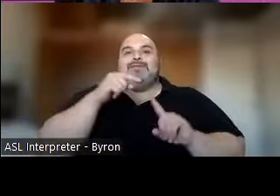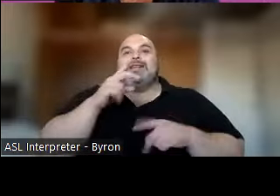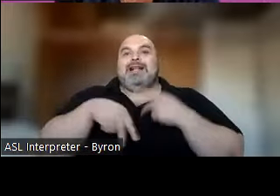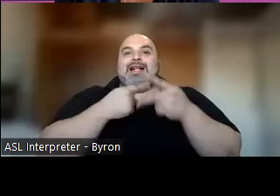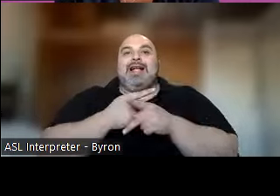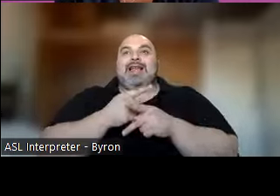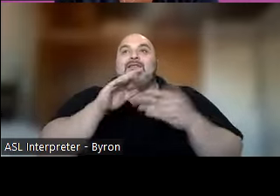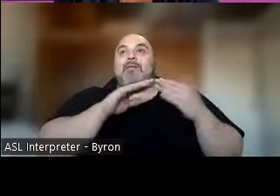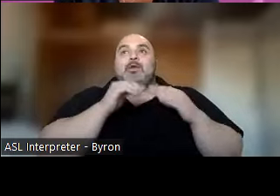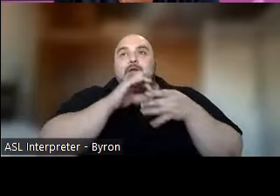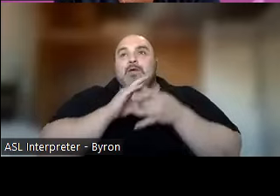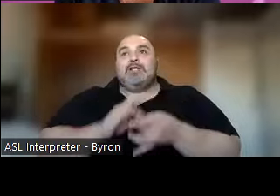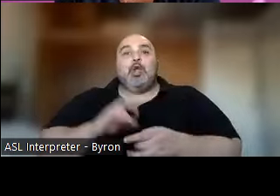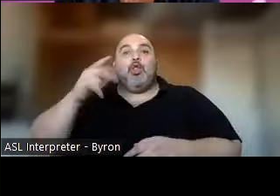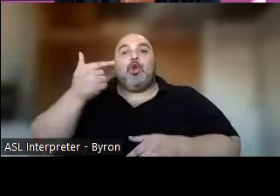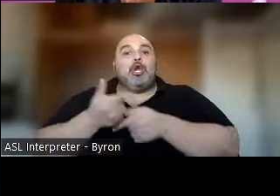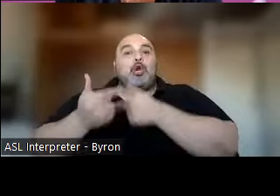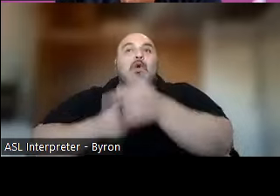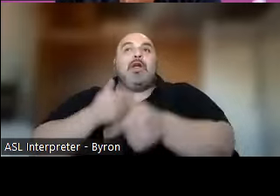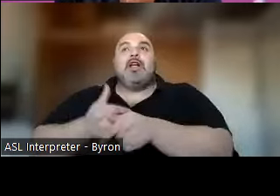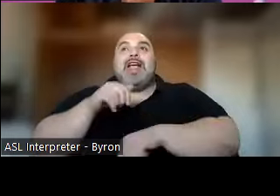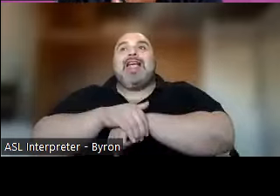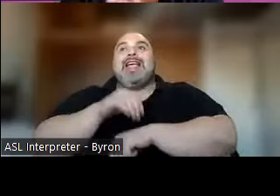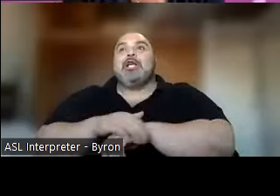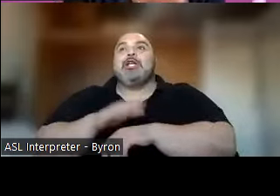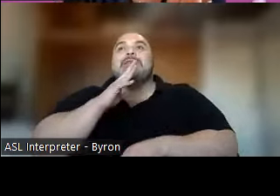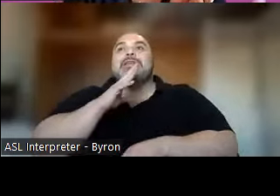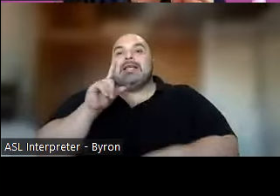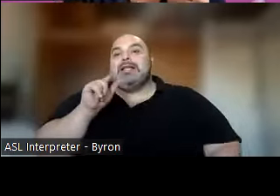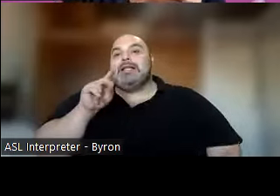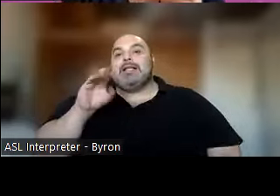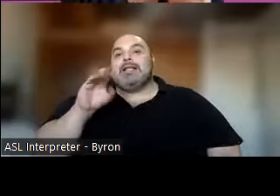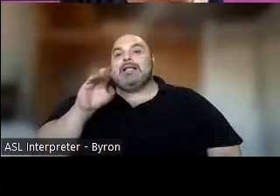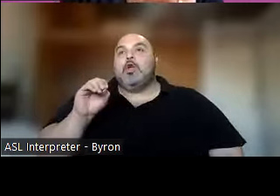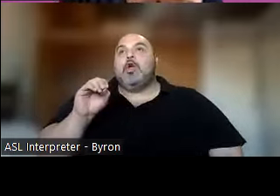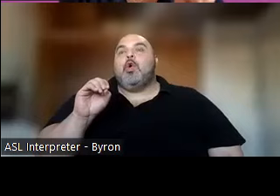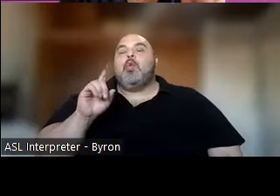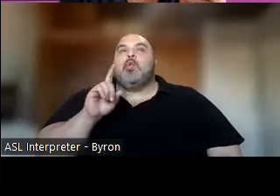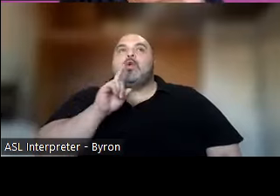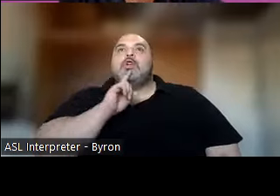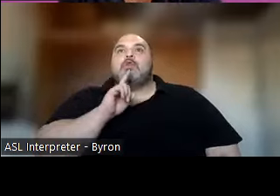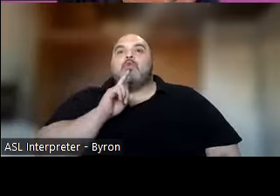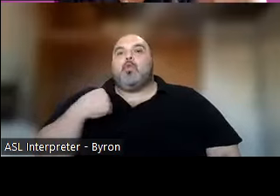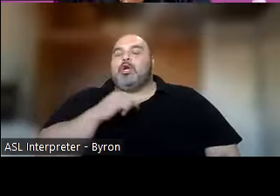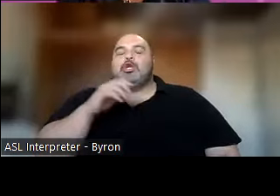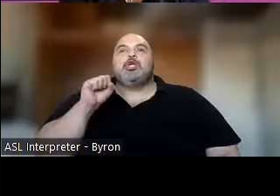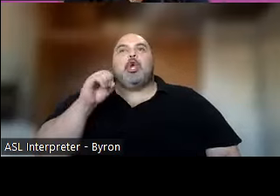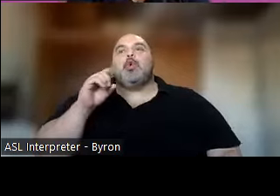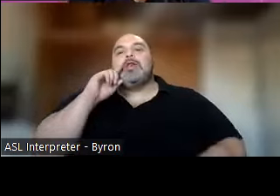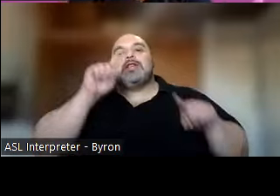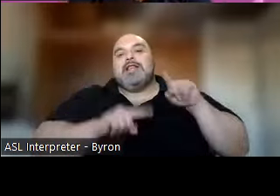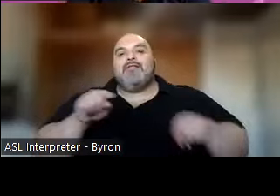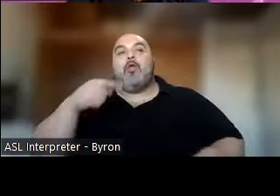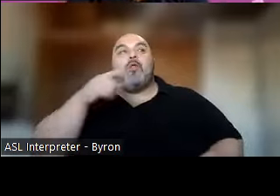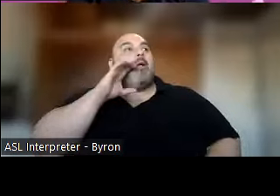relate to the third generation English-speaking Latino. We're just so diverse. And I think this picture shows